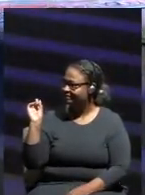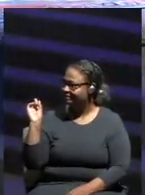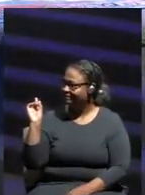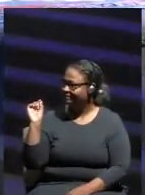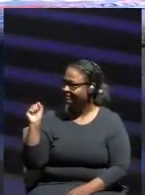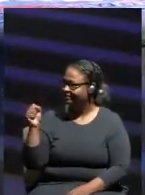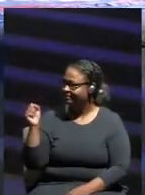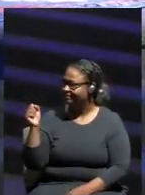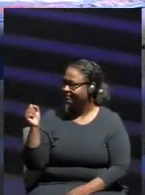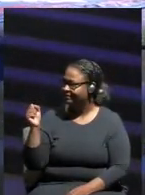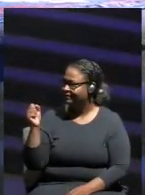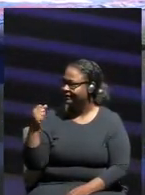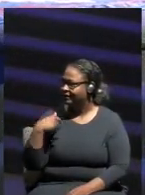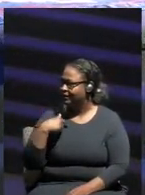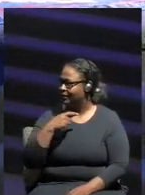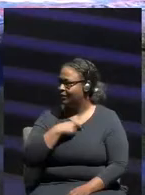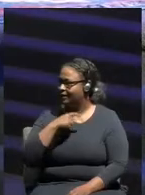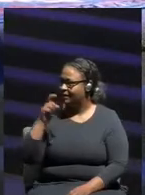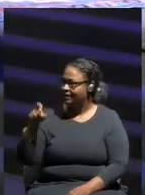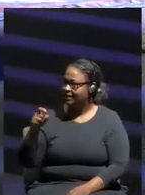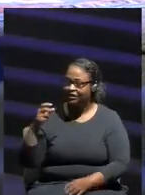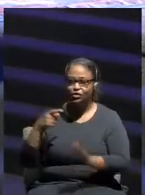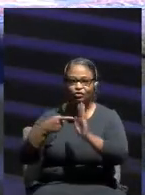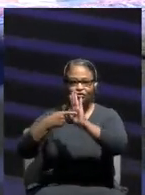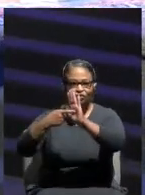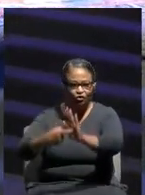Yeah, we need to.